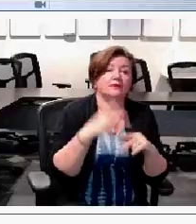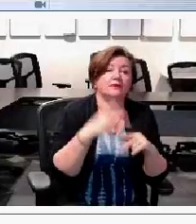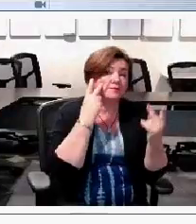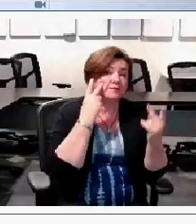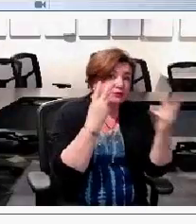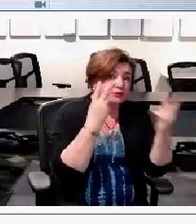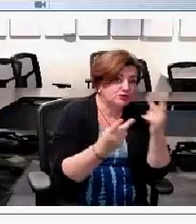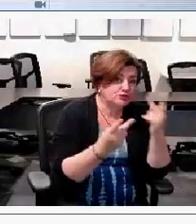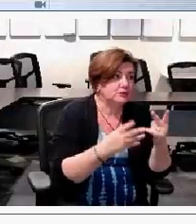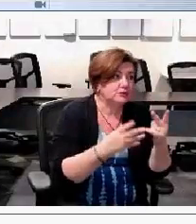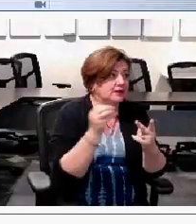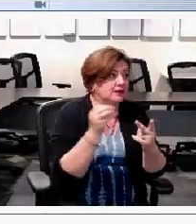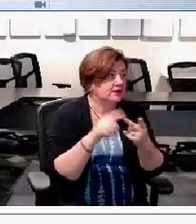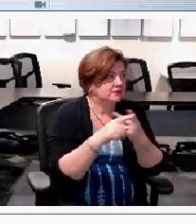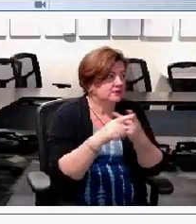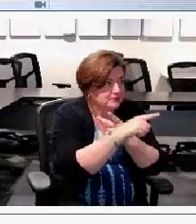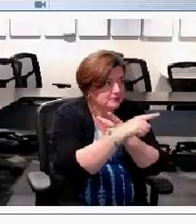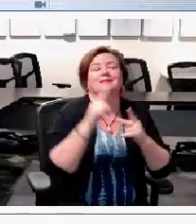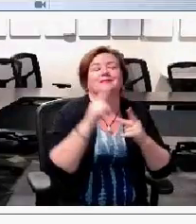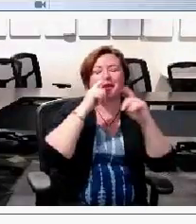vision and